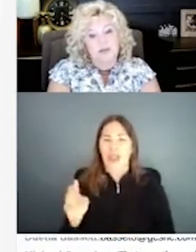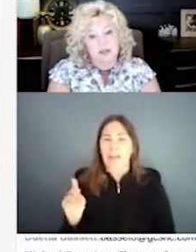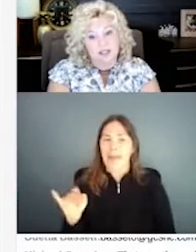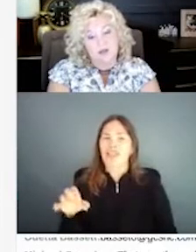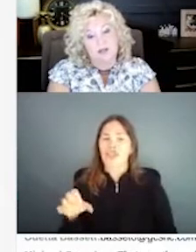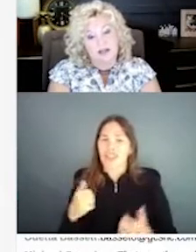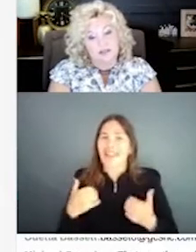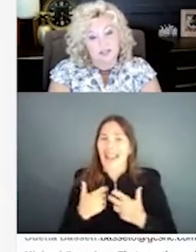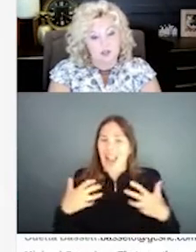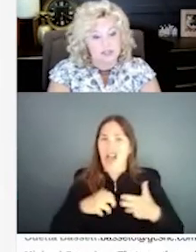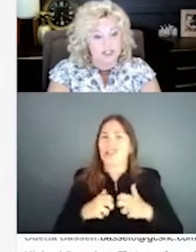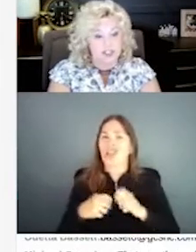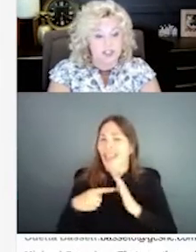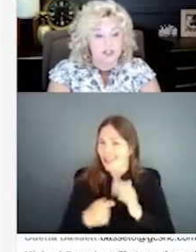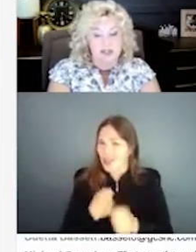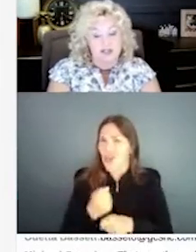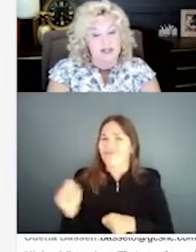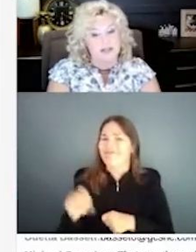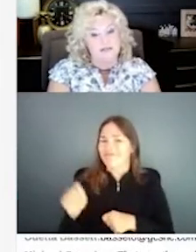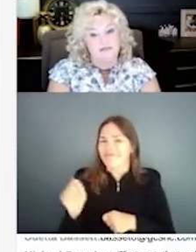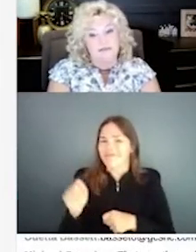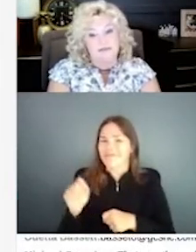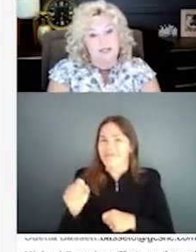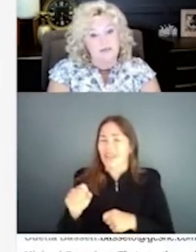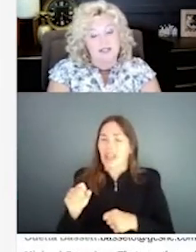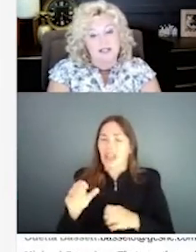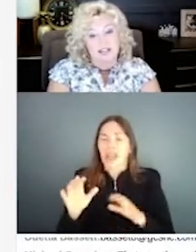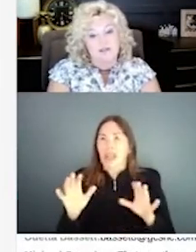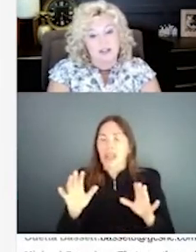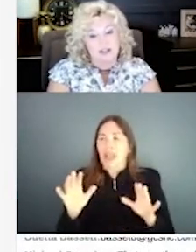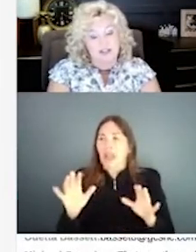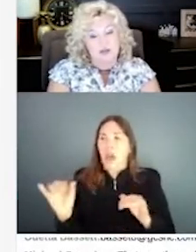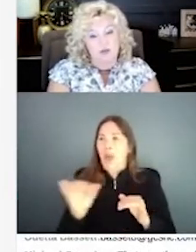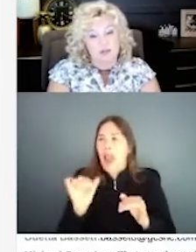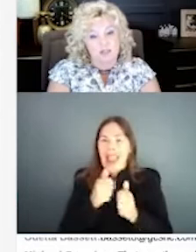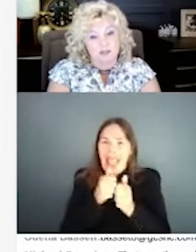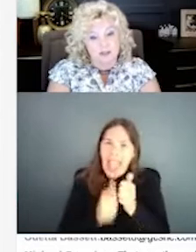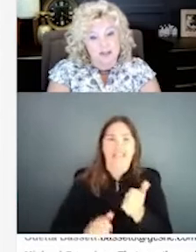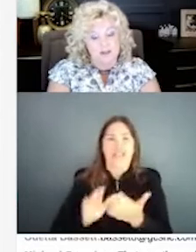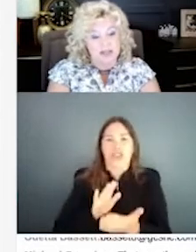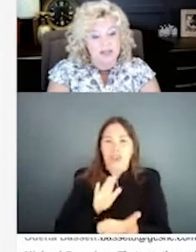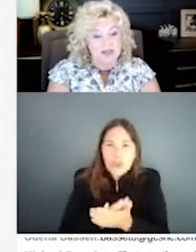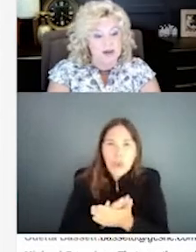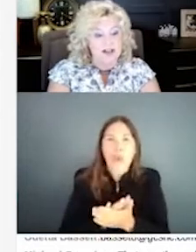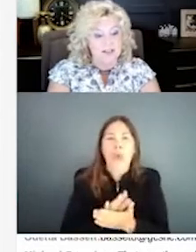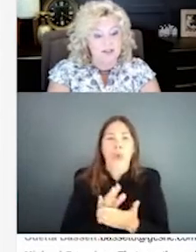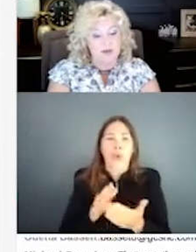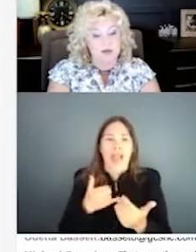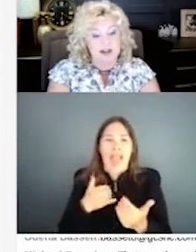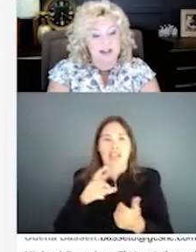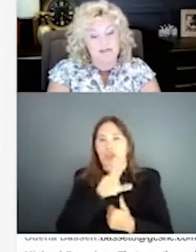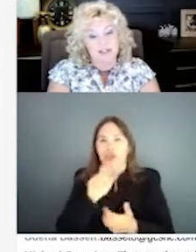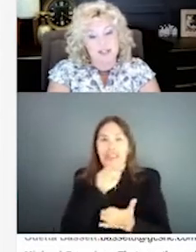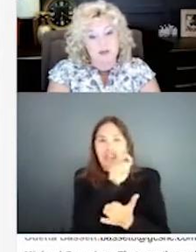into a lot of issues this year. It was like every school was new for them because they were having to rewrite